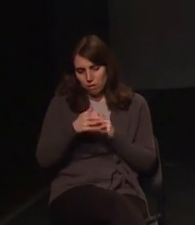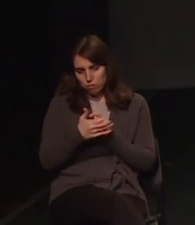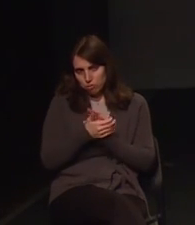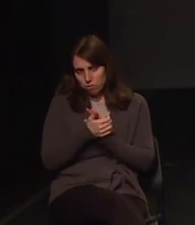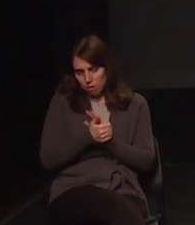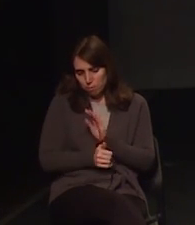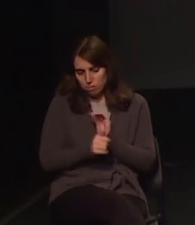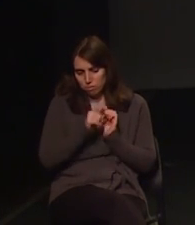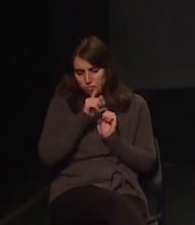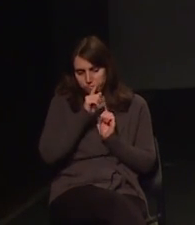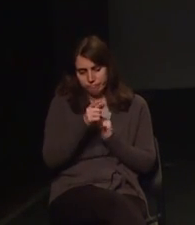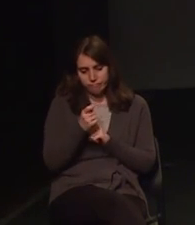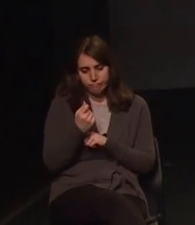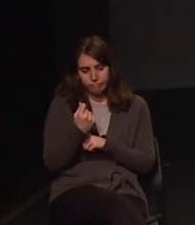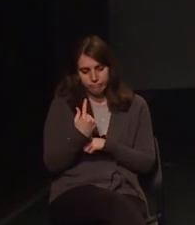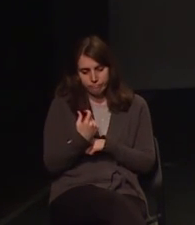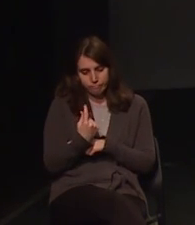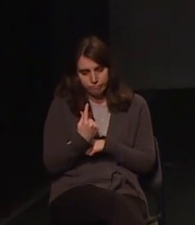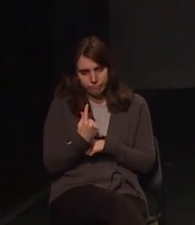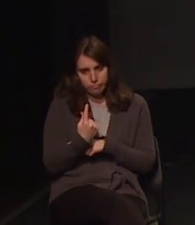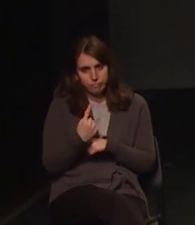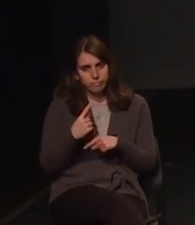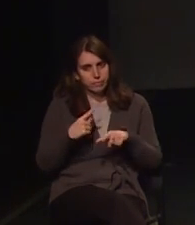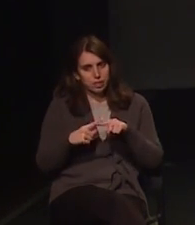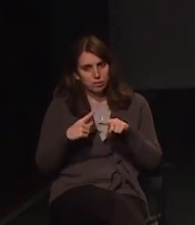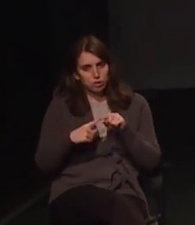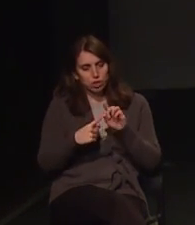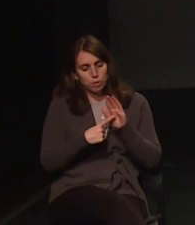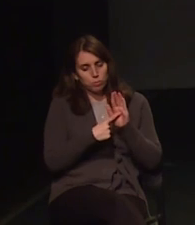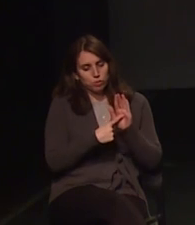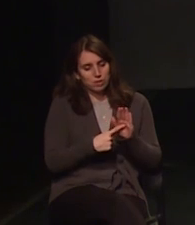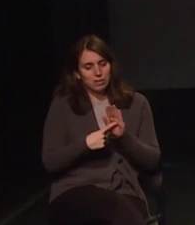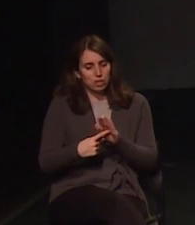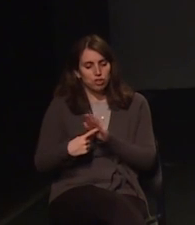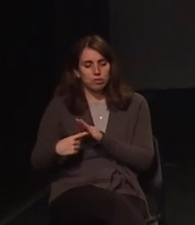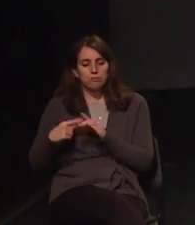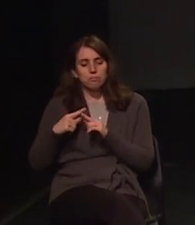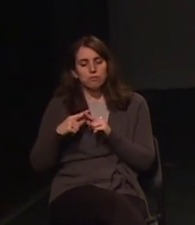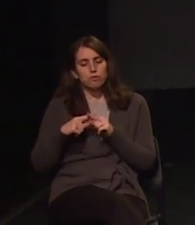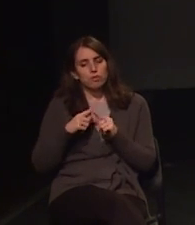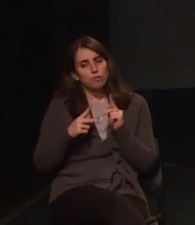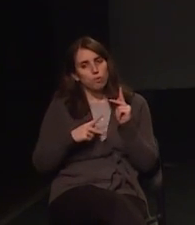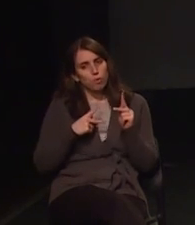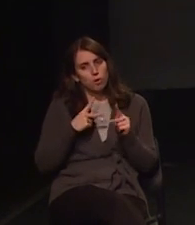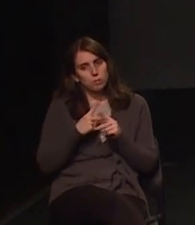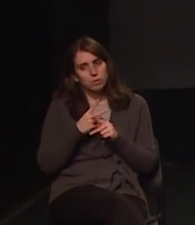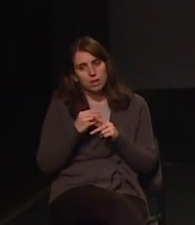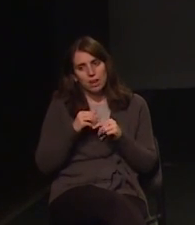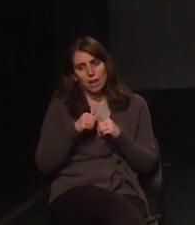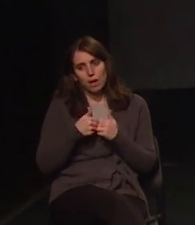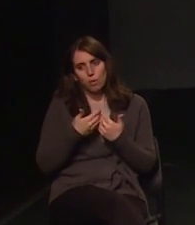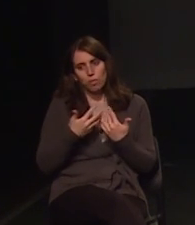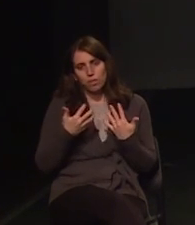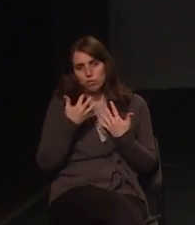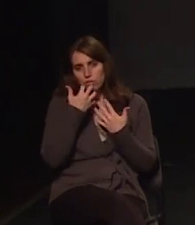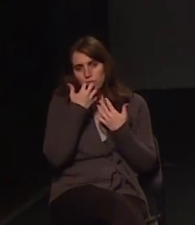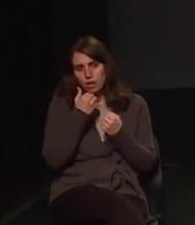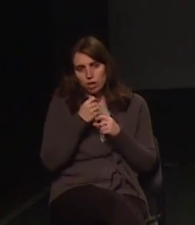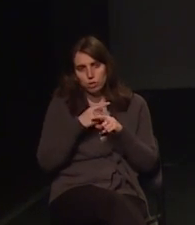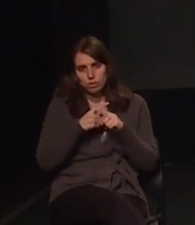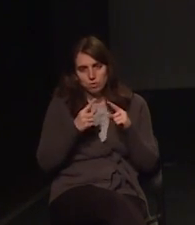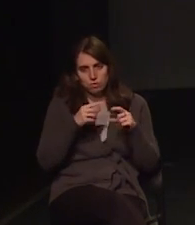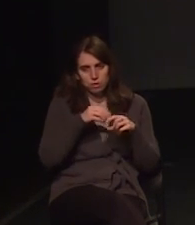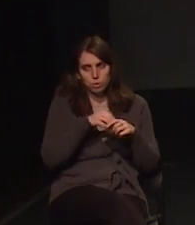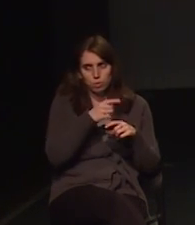to really understand different presentations, different forms, and how things are valued differently one